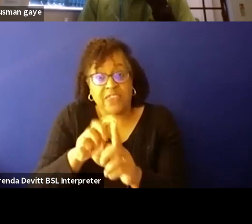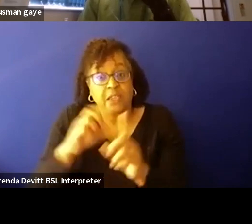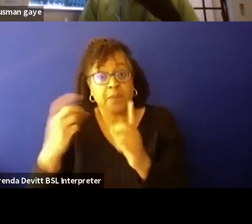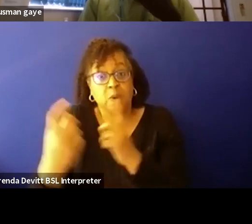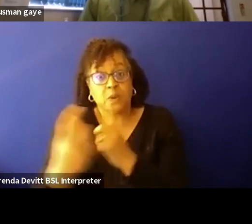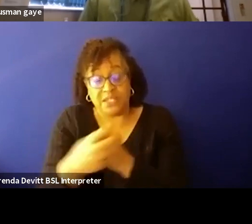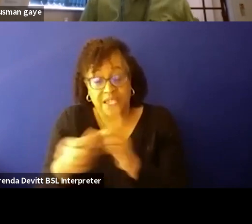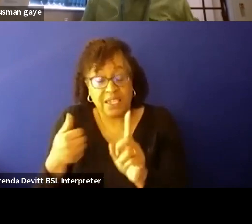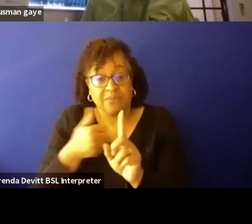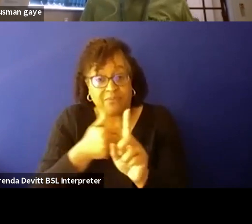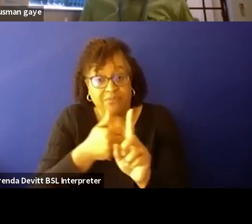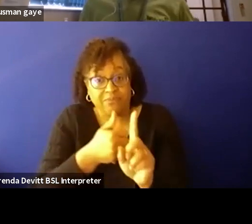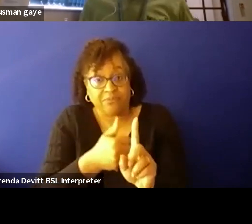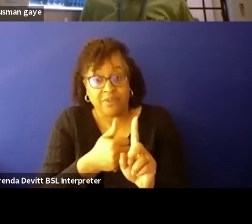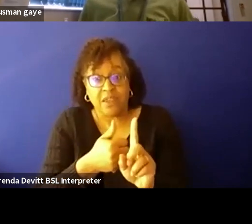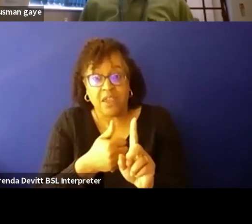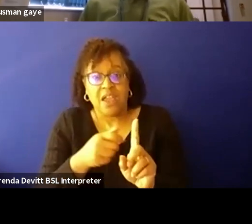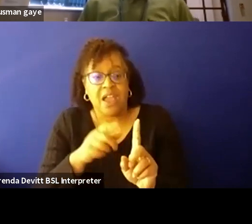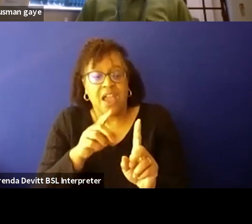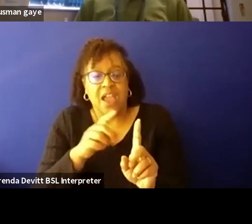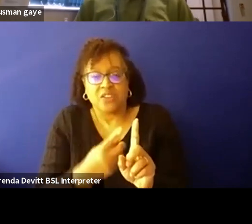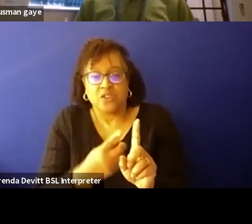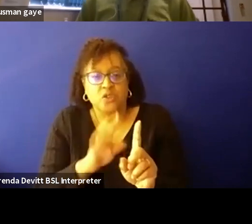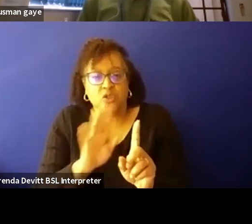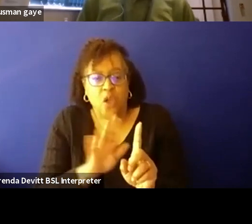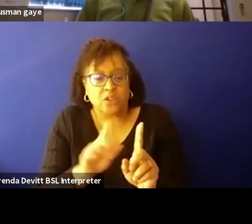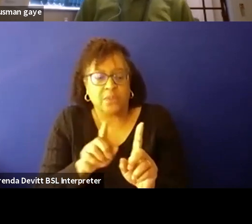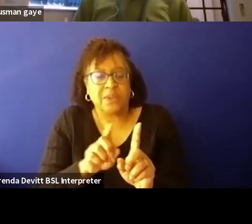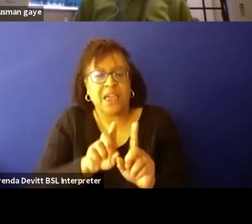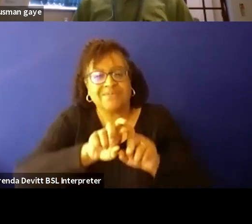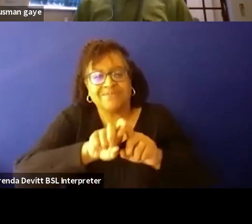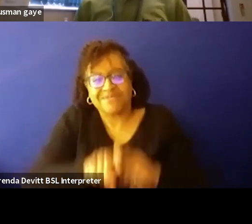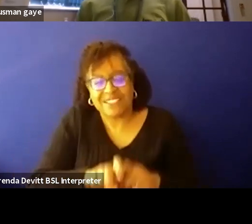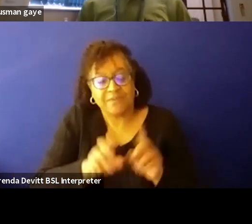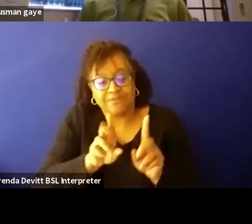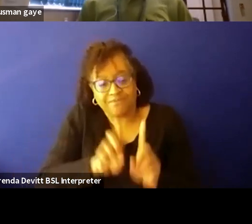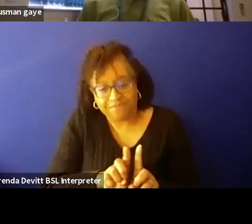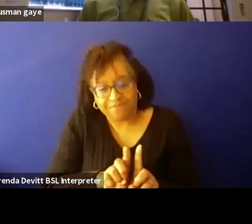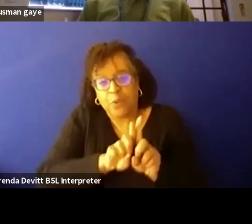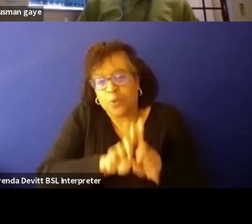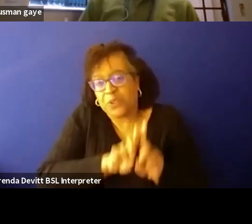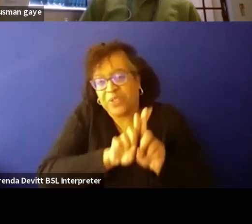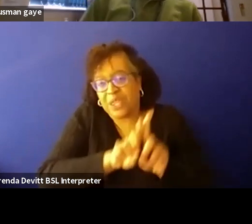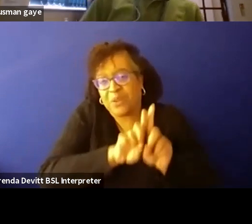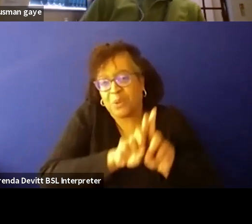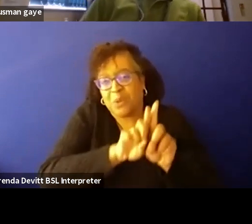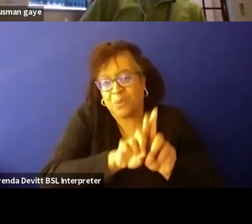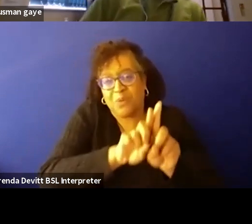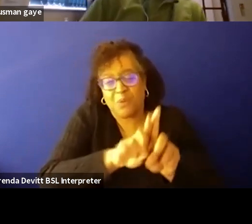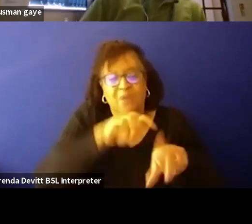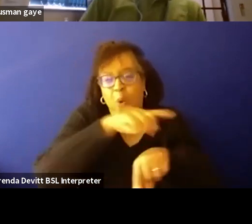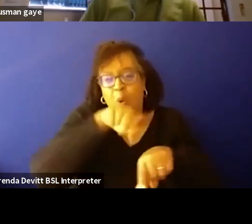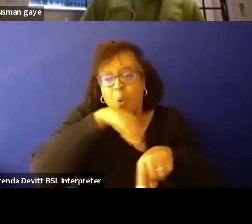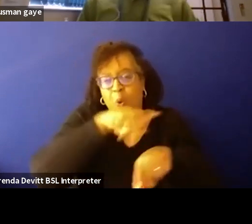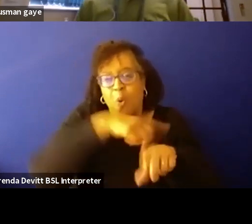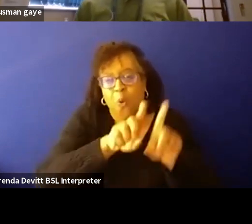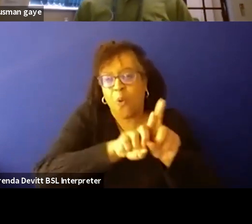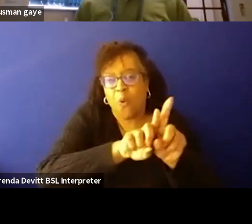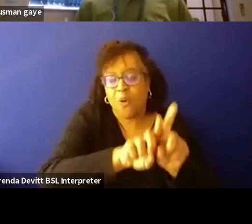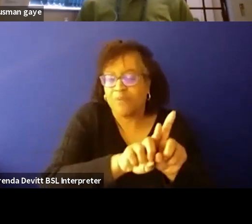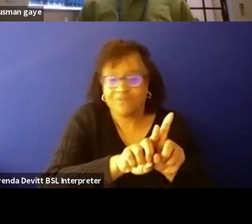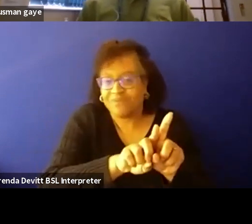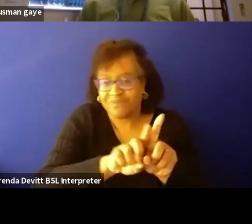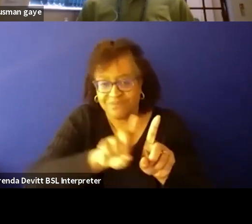available when they need to step in, not to be sitting next to them all day long. That's not effective. So, you